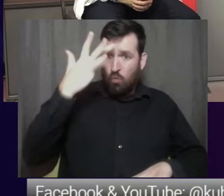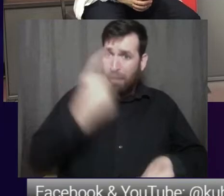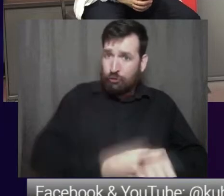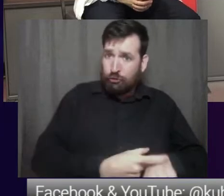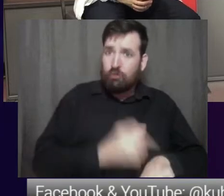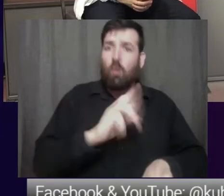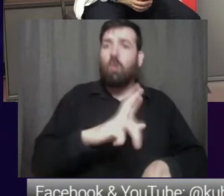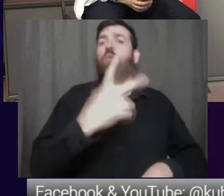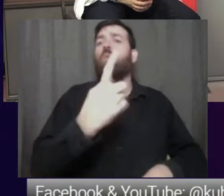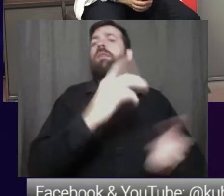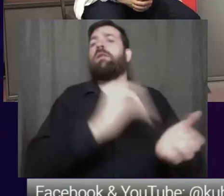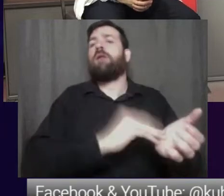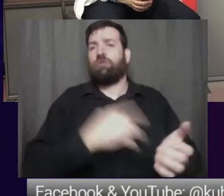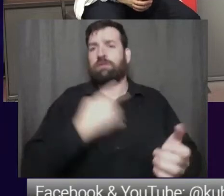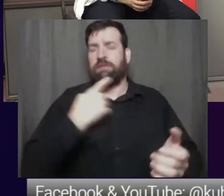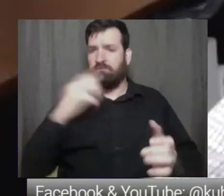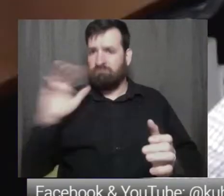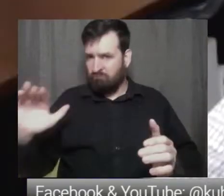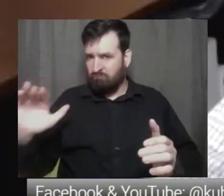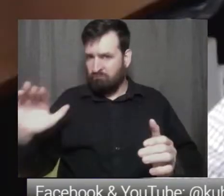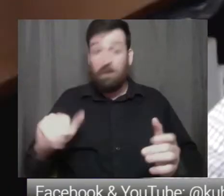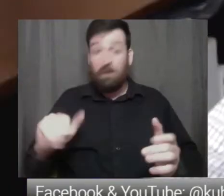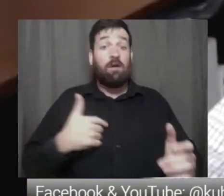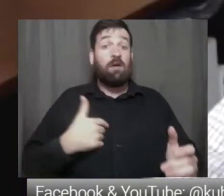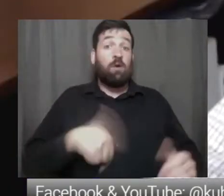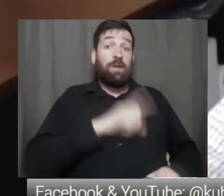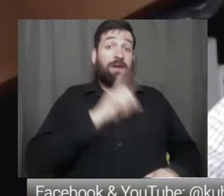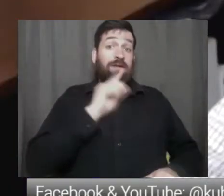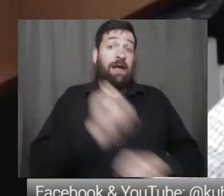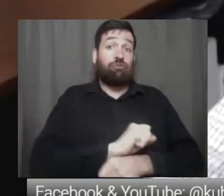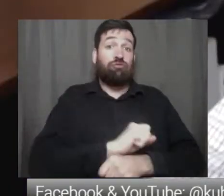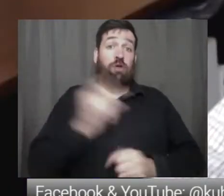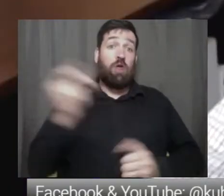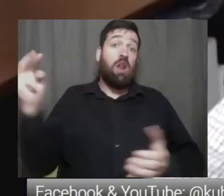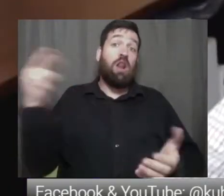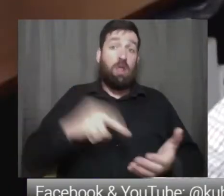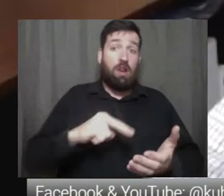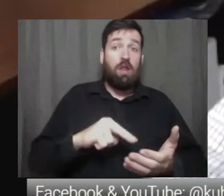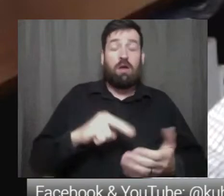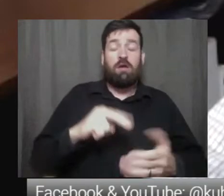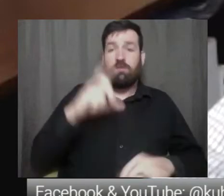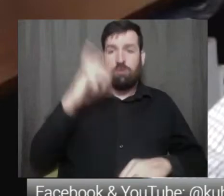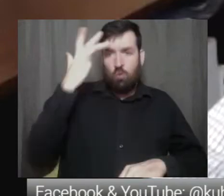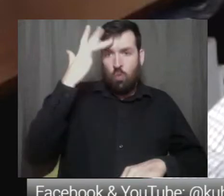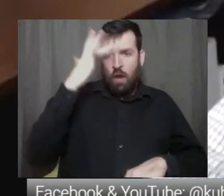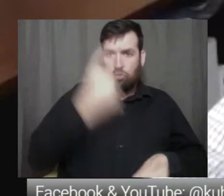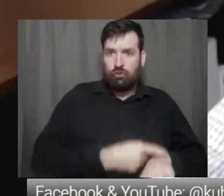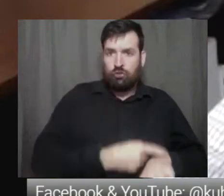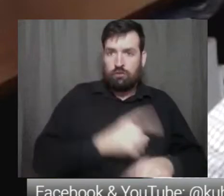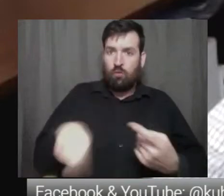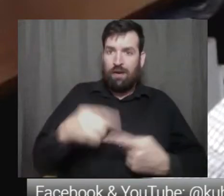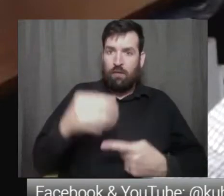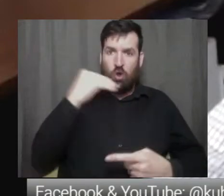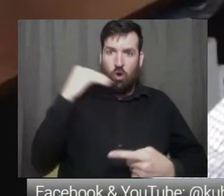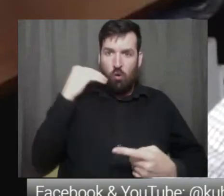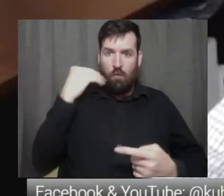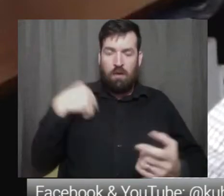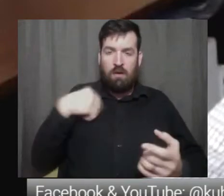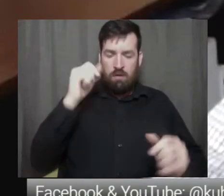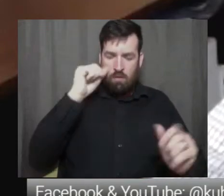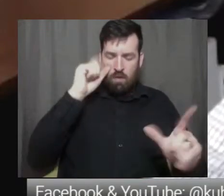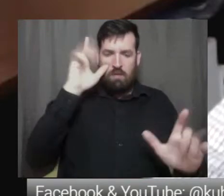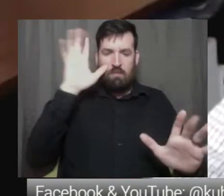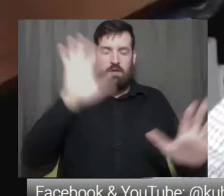check your watch? Yeah, no, so we actually looked at my watch when we were at home. I kind of, came to and didn't really know what was